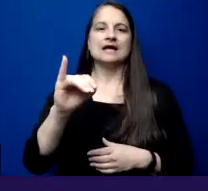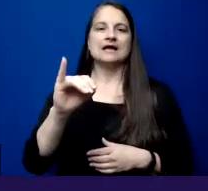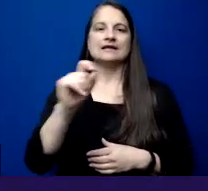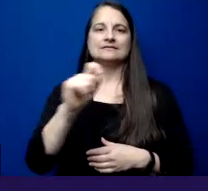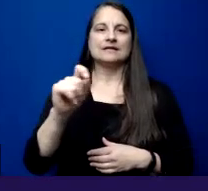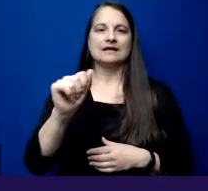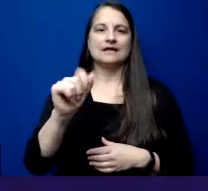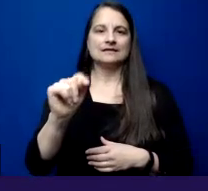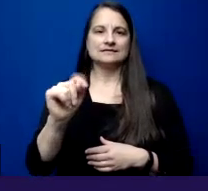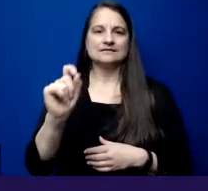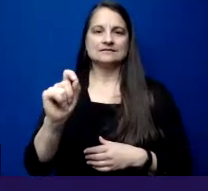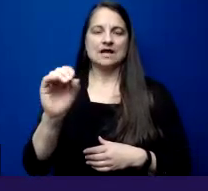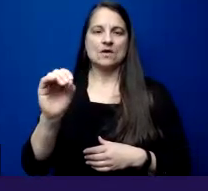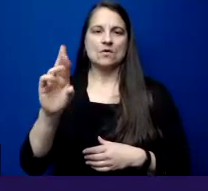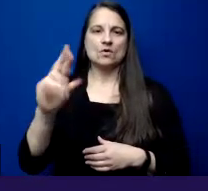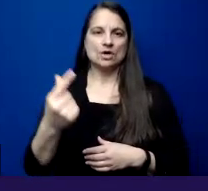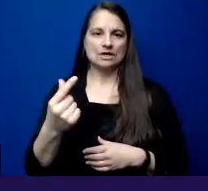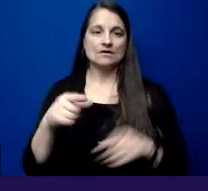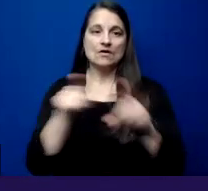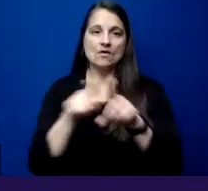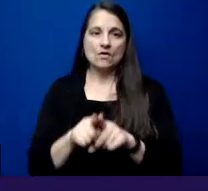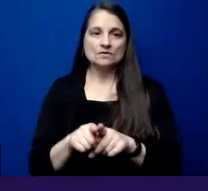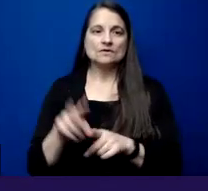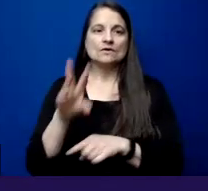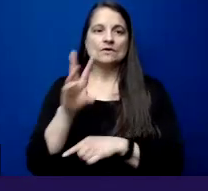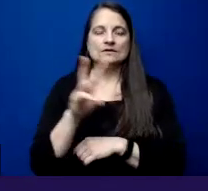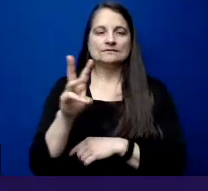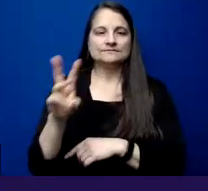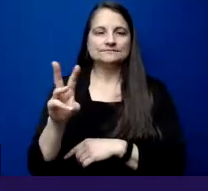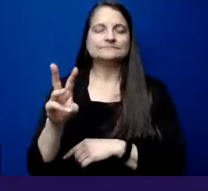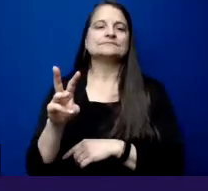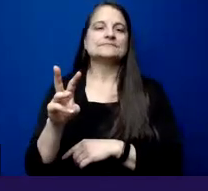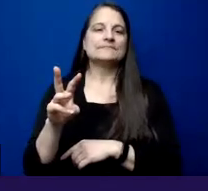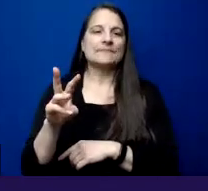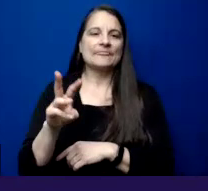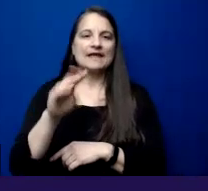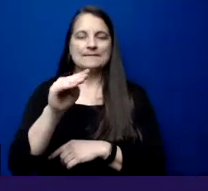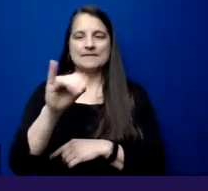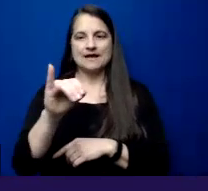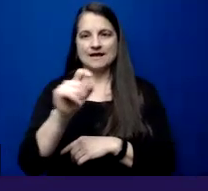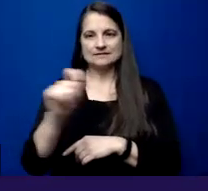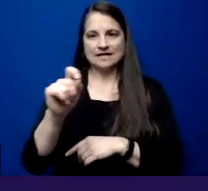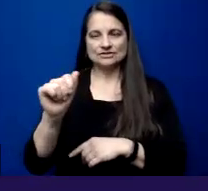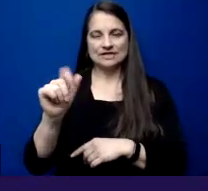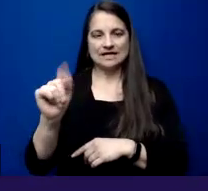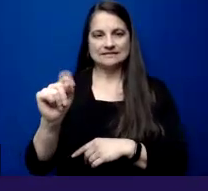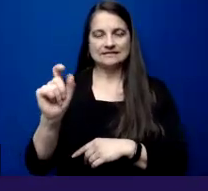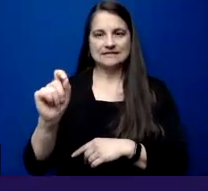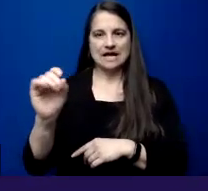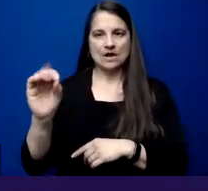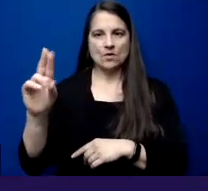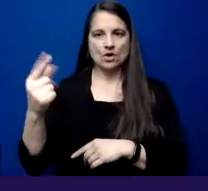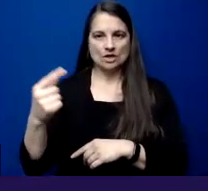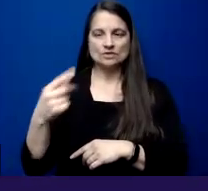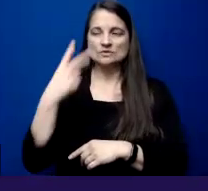mi-at.org. You can also visit our website at mi-at.org to look at our lending library